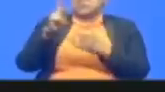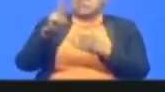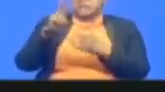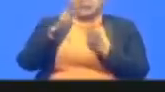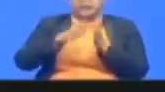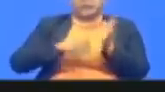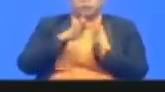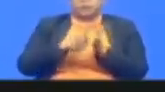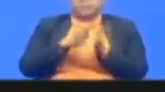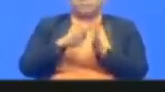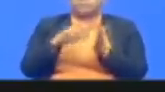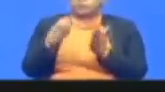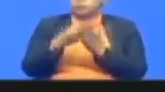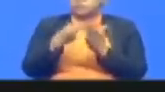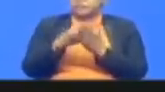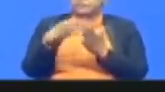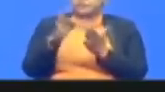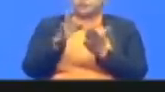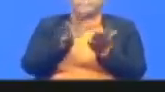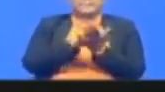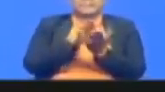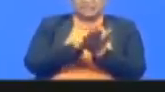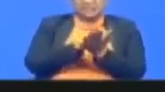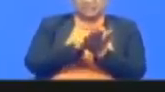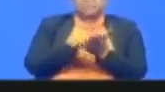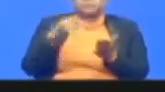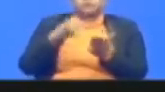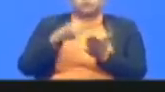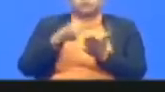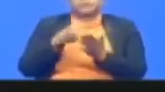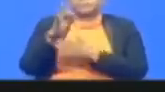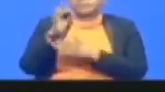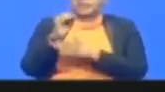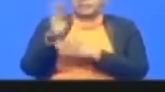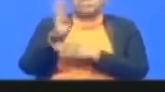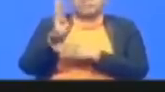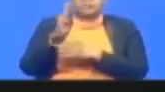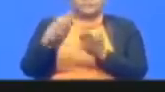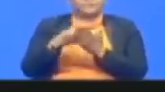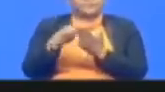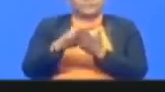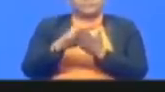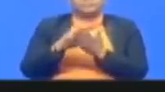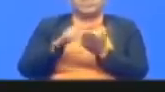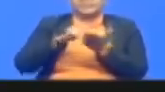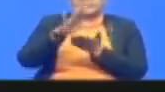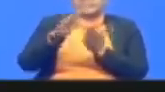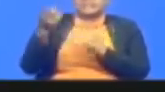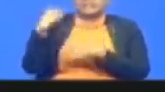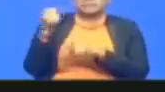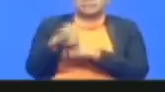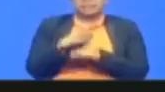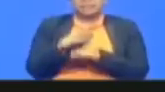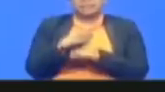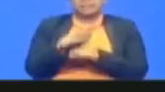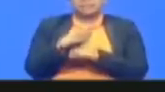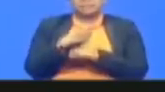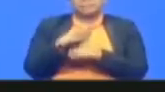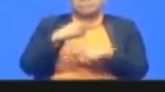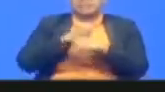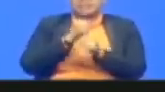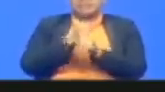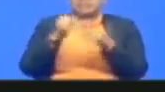costly operating and maintenance costs, including a 30 billion shillings fee note sent late last month, leaving the